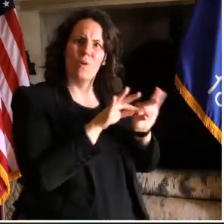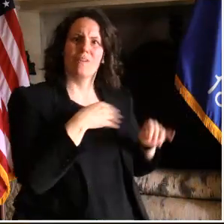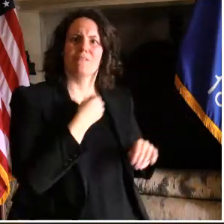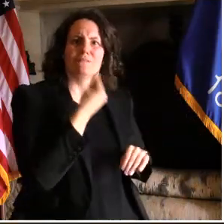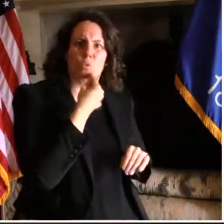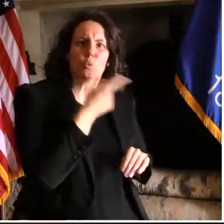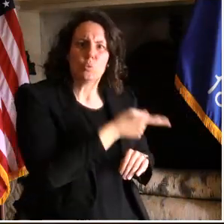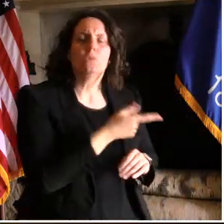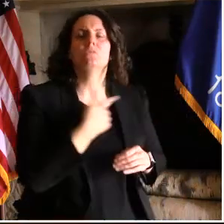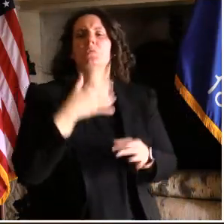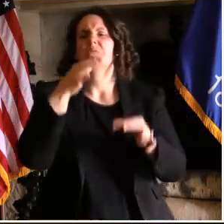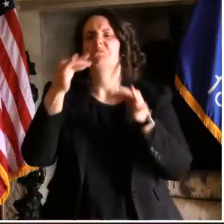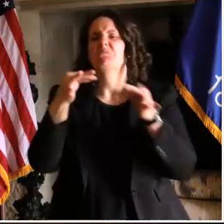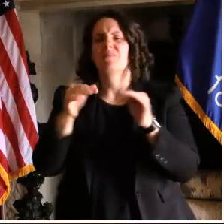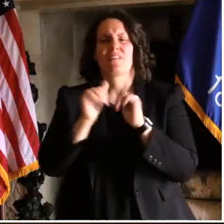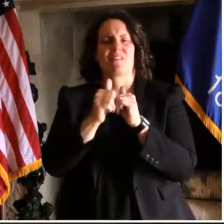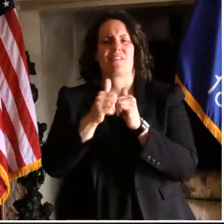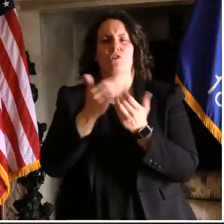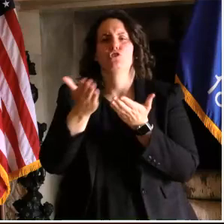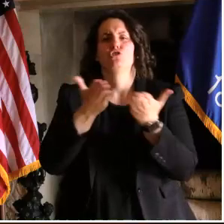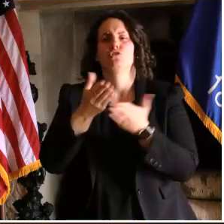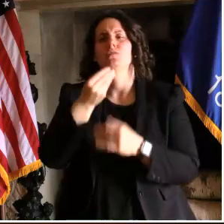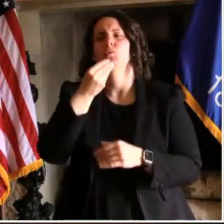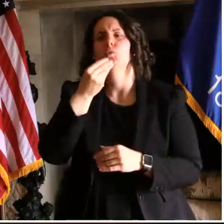be provided safely.